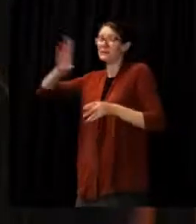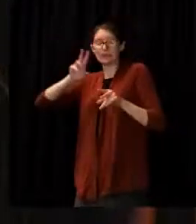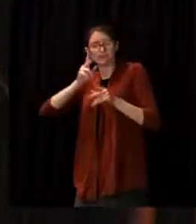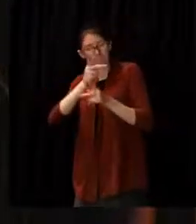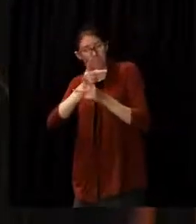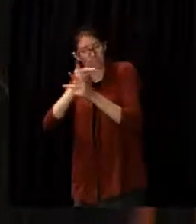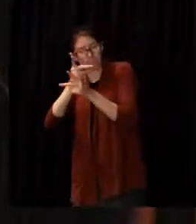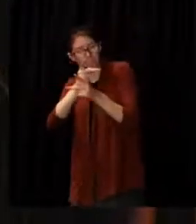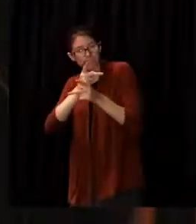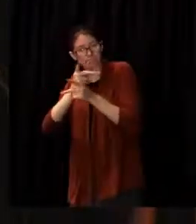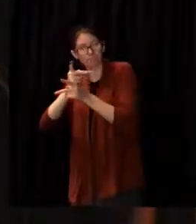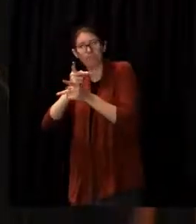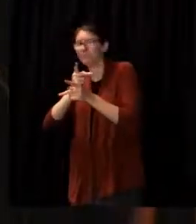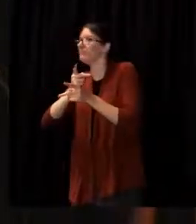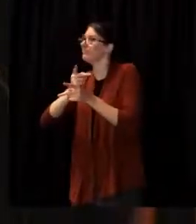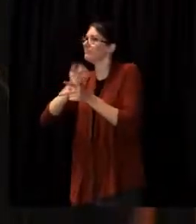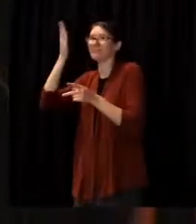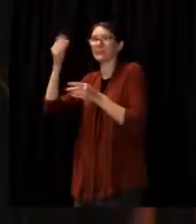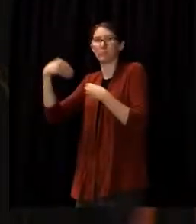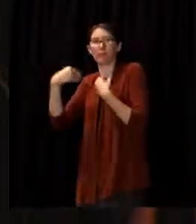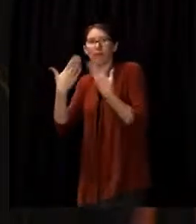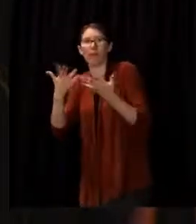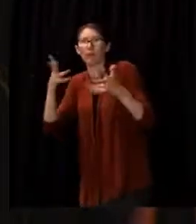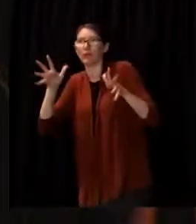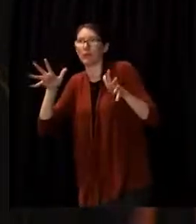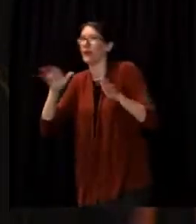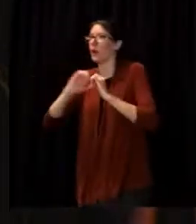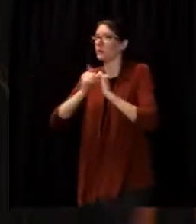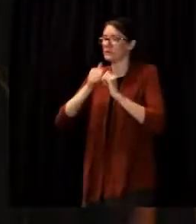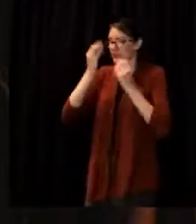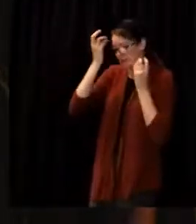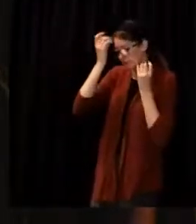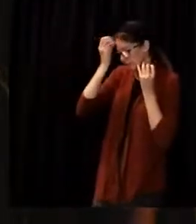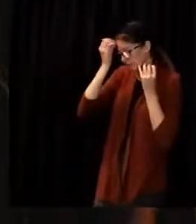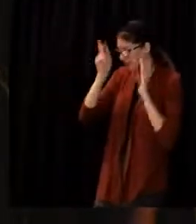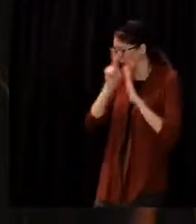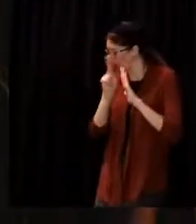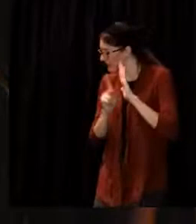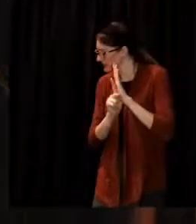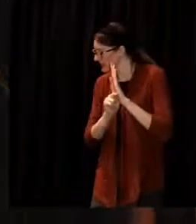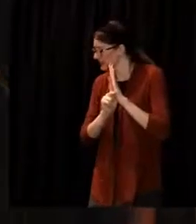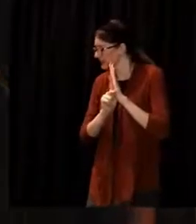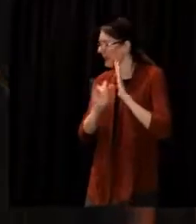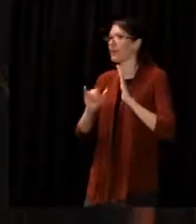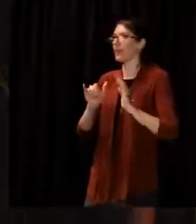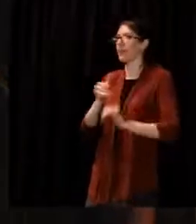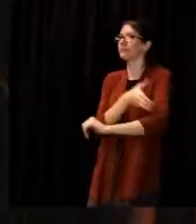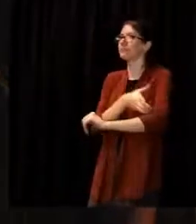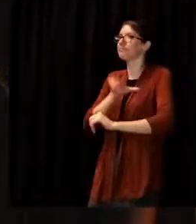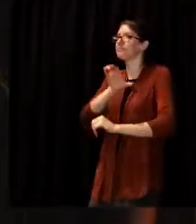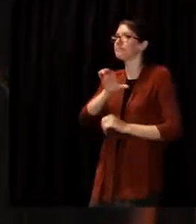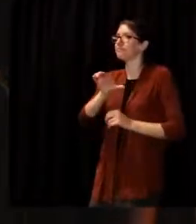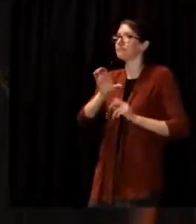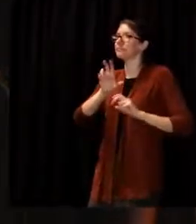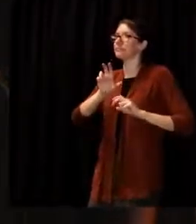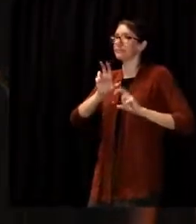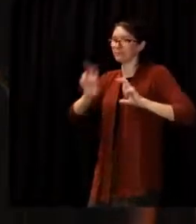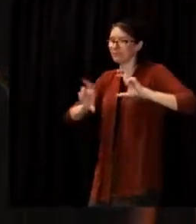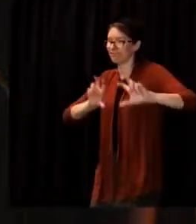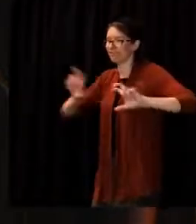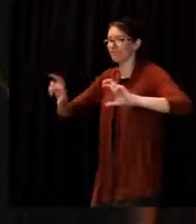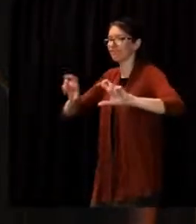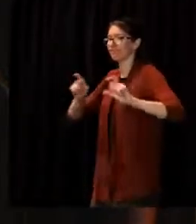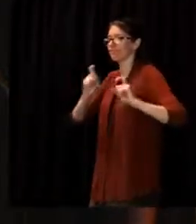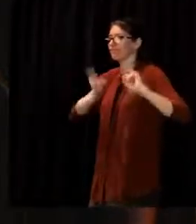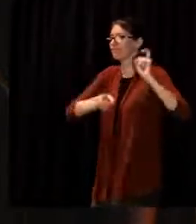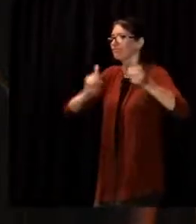us people who know how to consider and facilitate policies, because policies enable the delegation of duties. And now that gives people freedom,